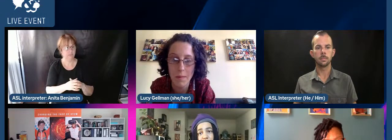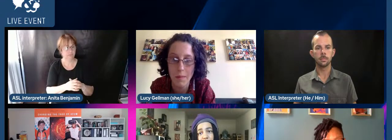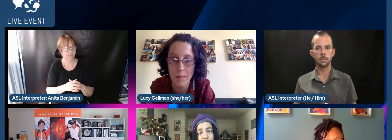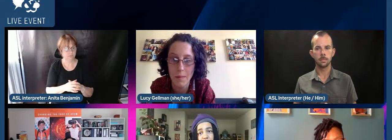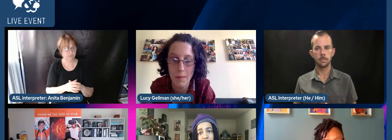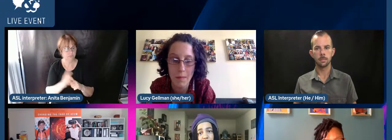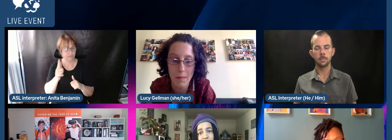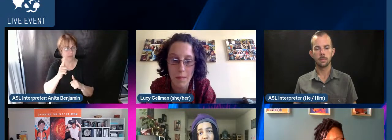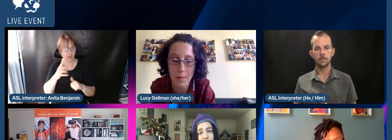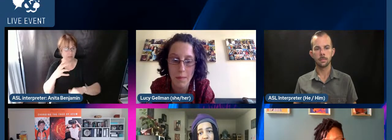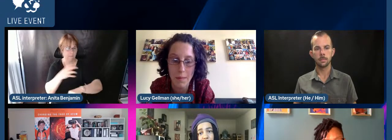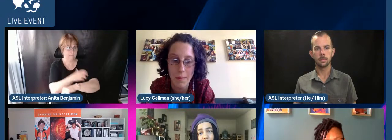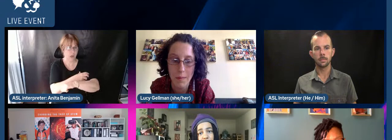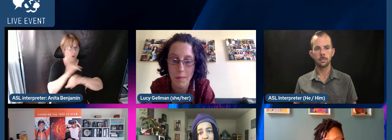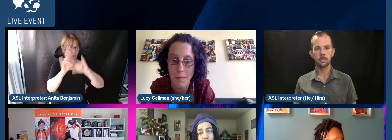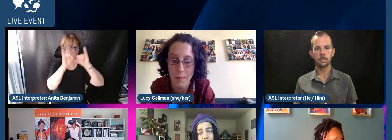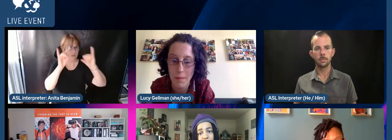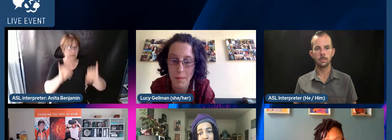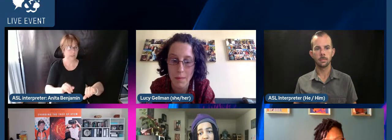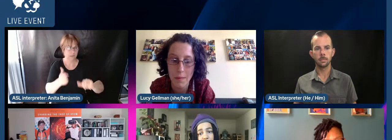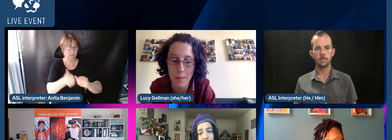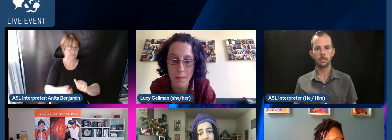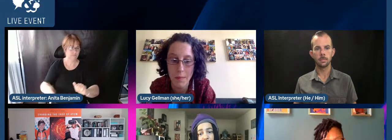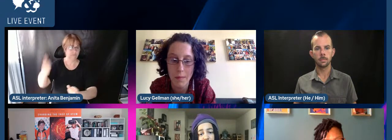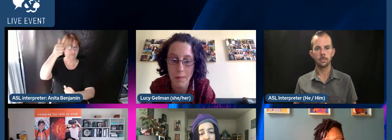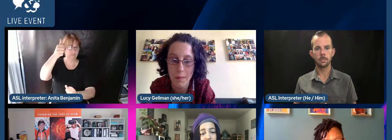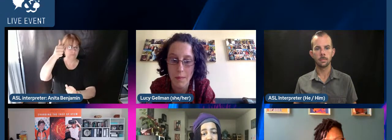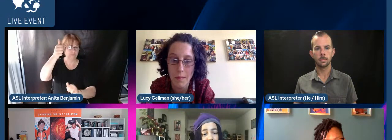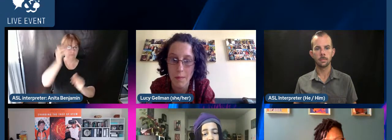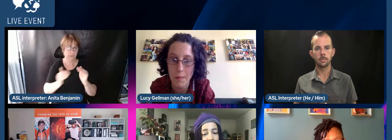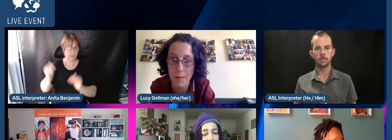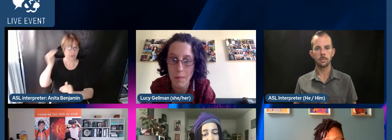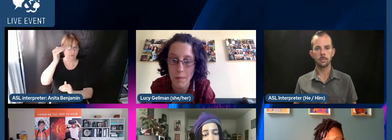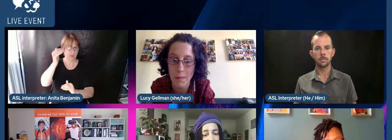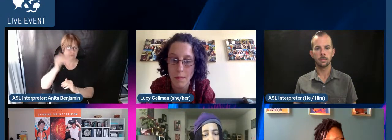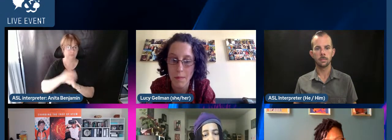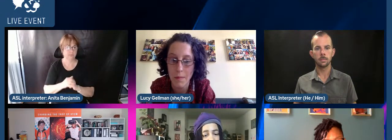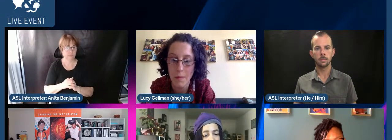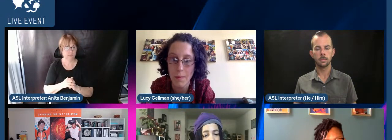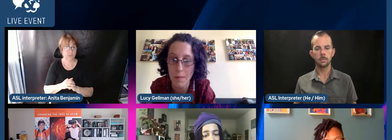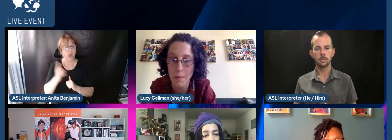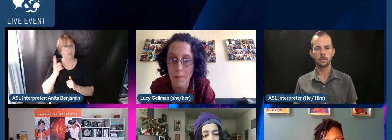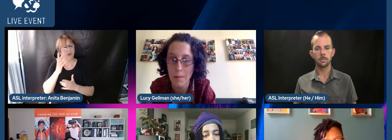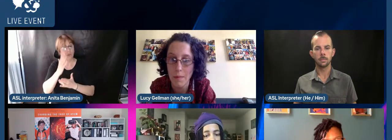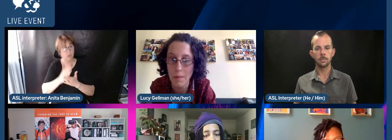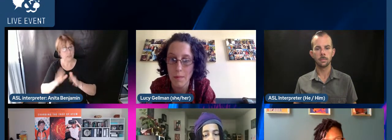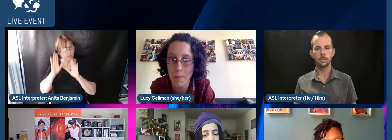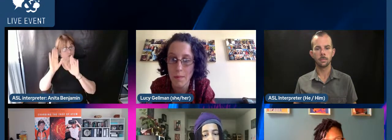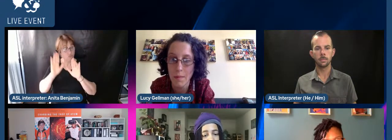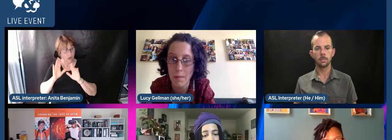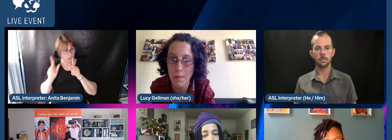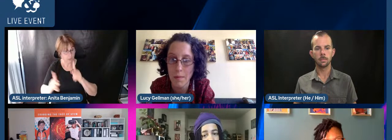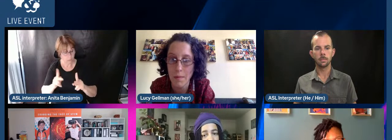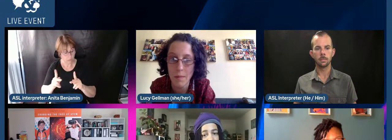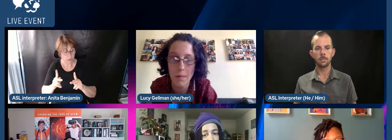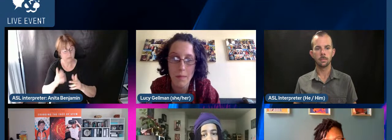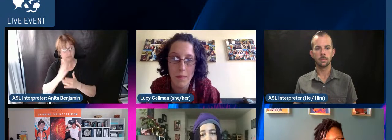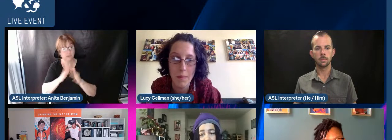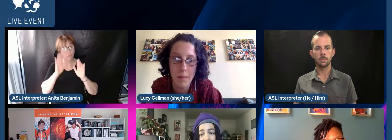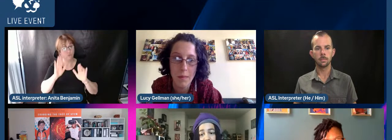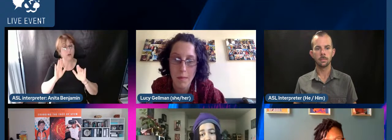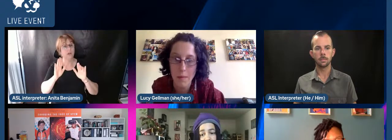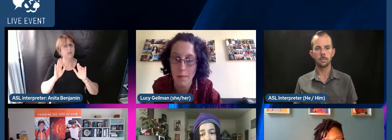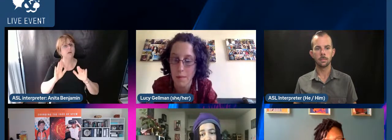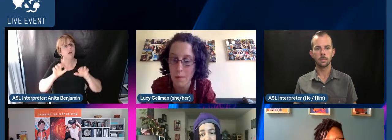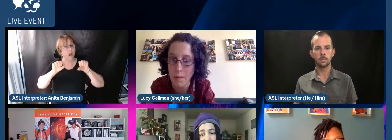power system does have really great people, and there are great able-bodied people. And the